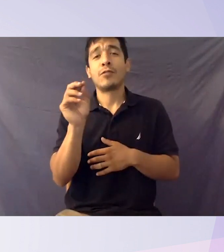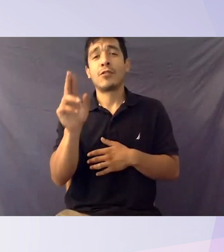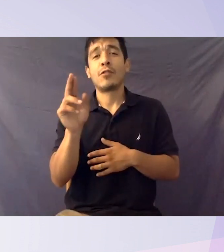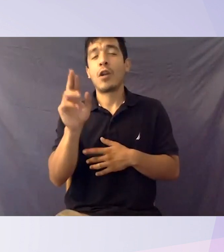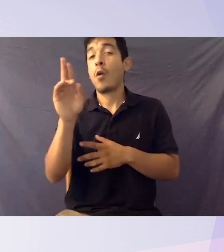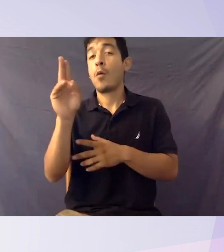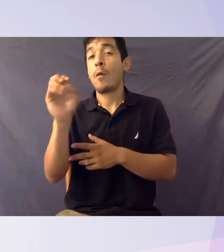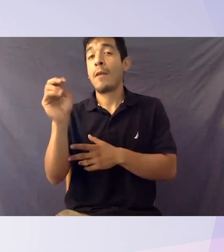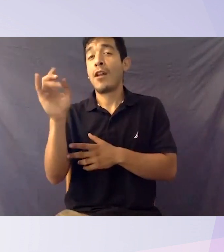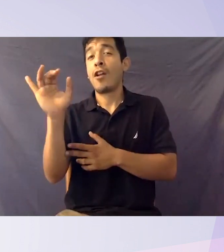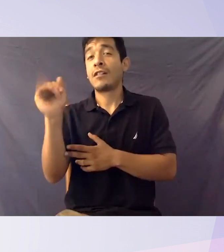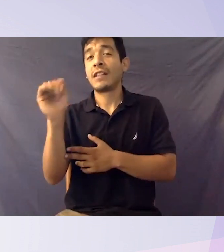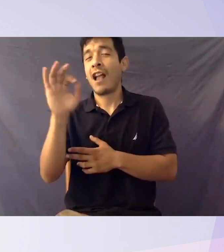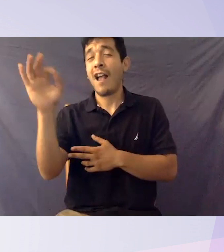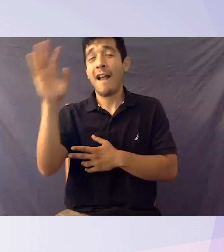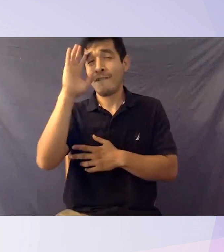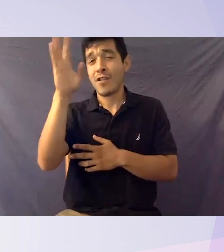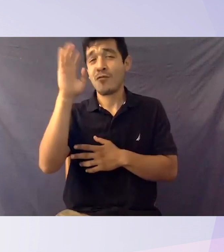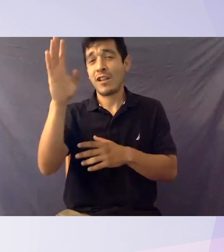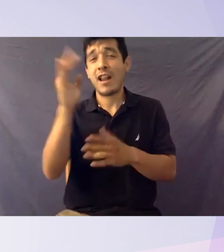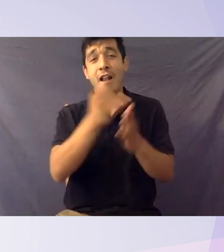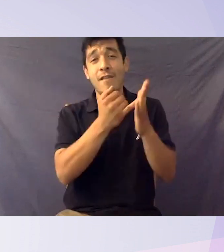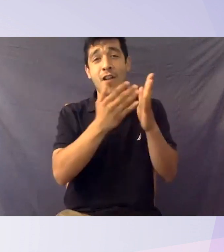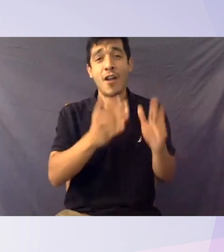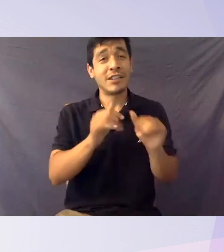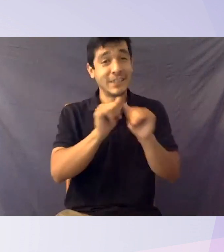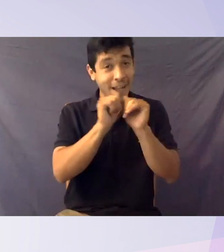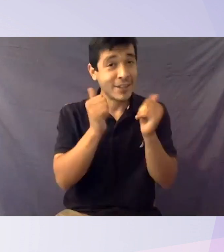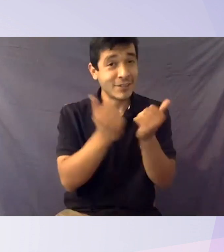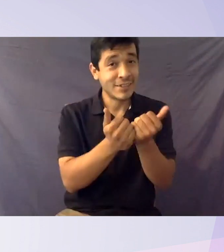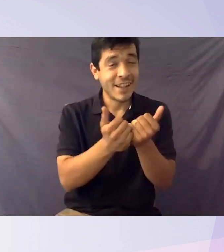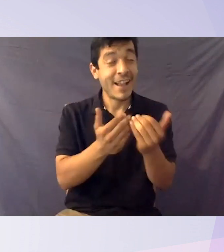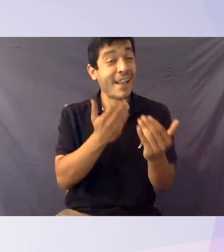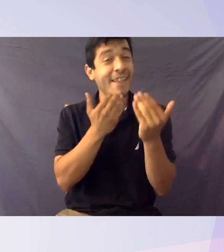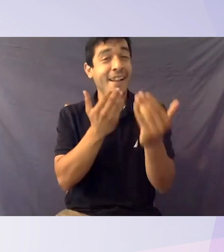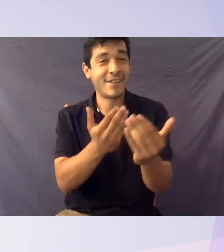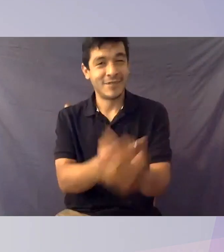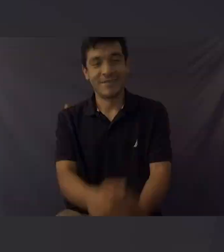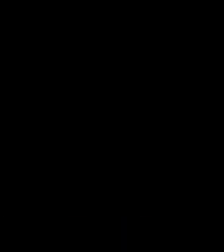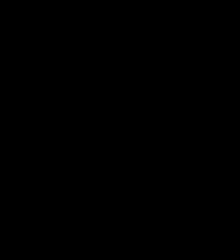Ruben Garcia of the Creative Artists Agency. Thank you.